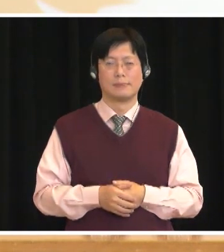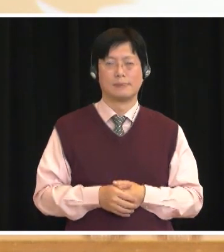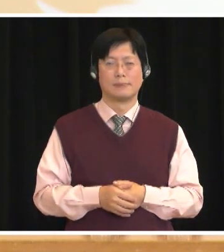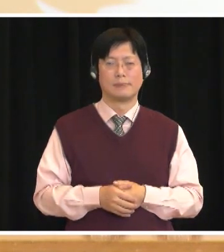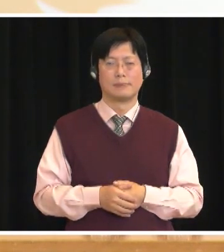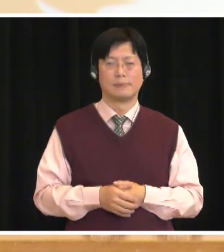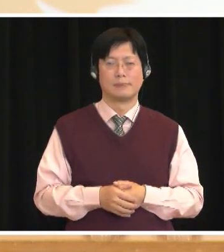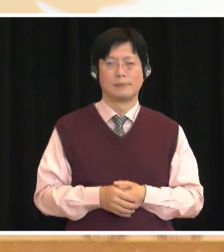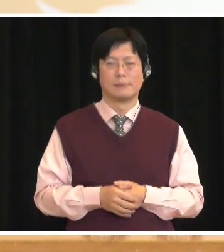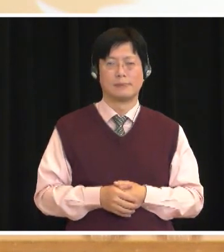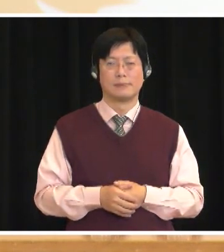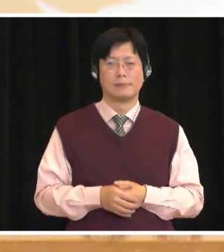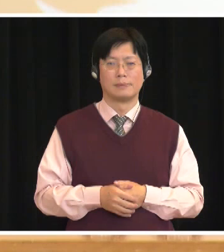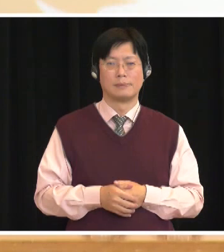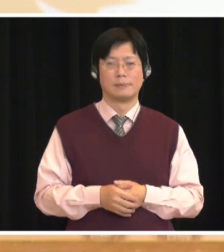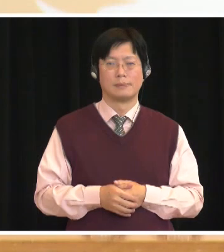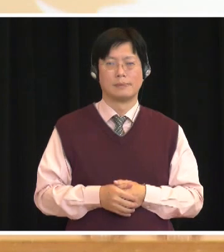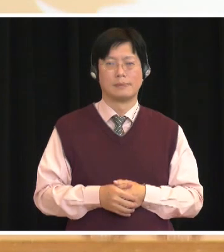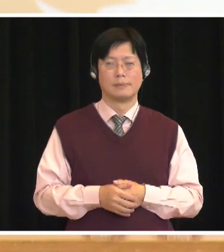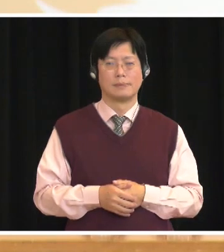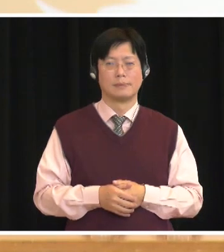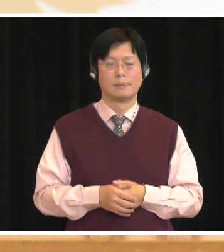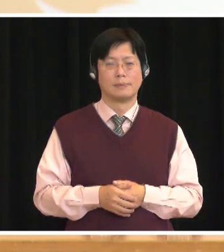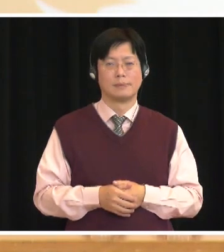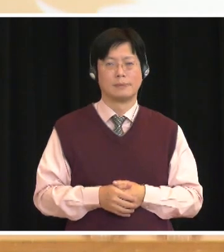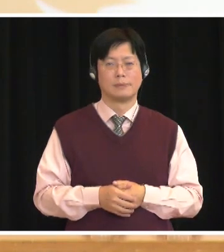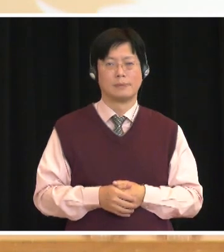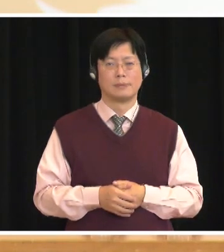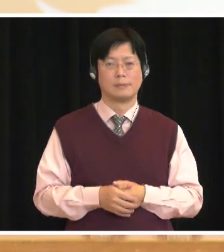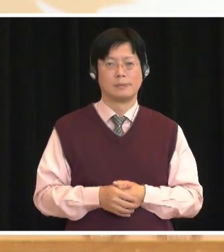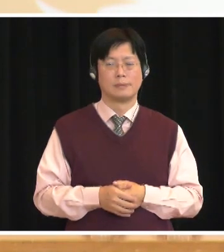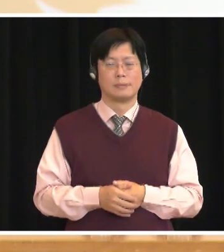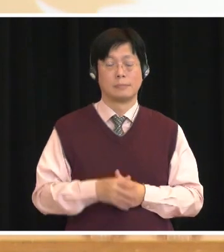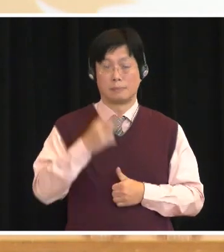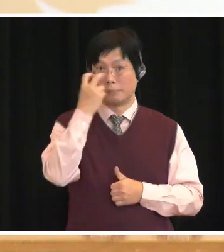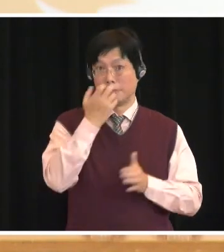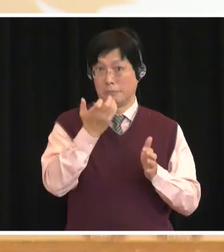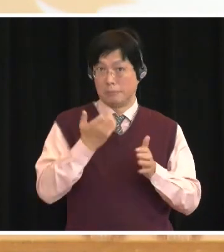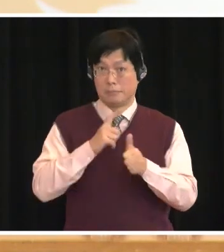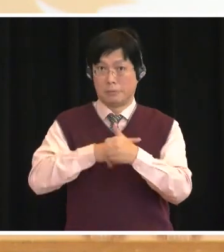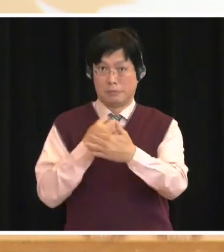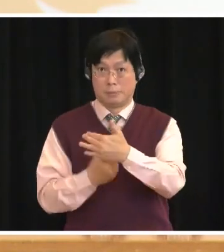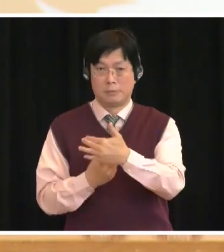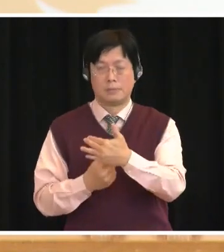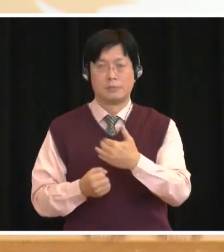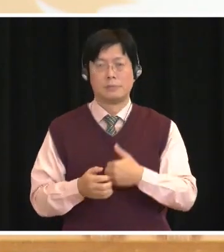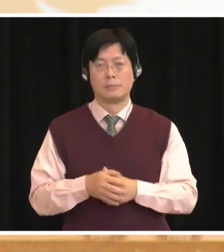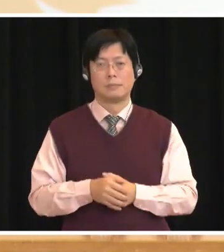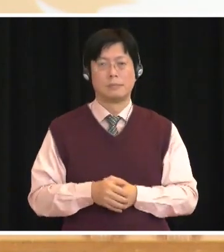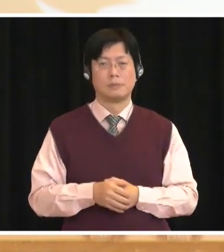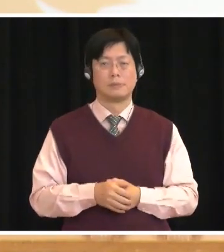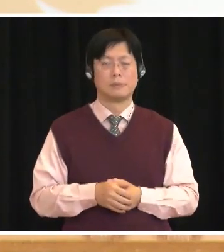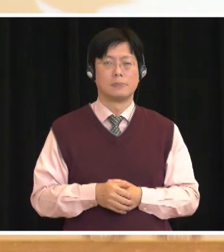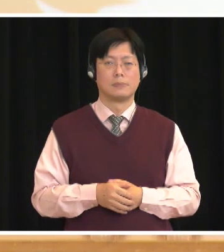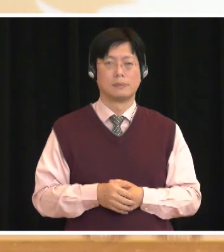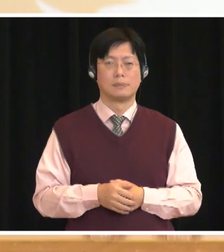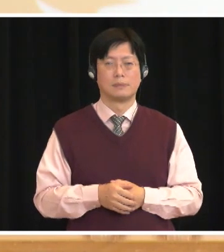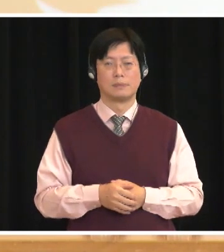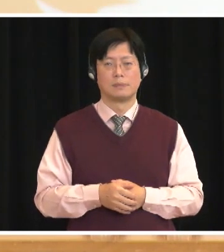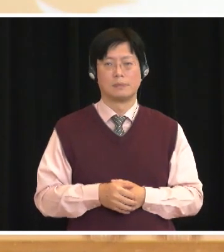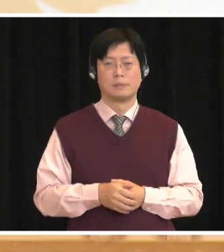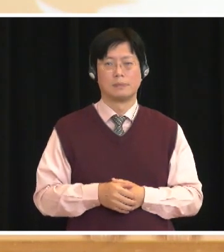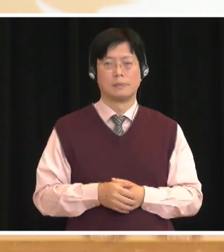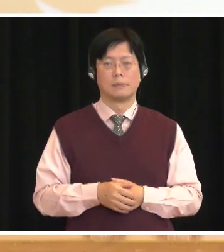detention concerns, there is another question that's about, if it lasts for 2 months, is there a regular review by